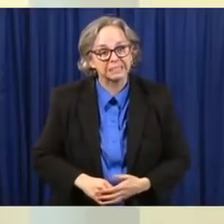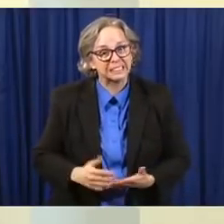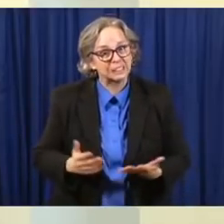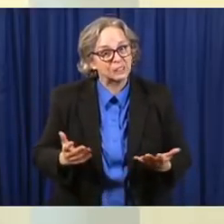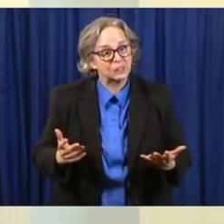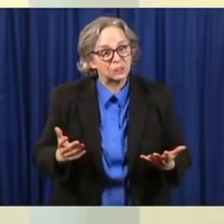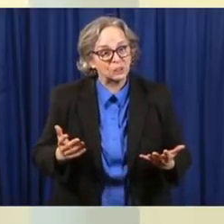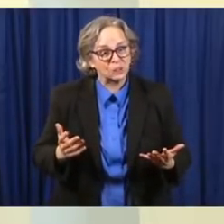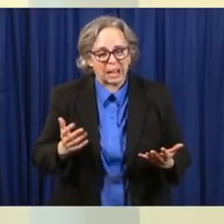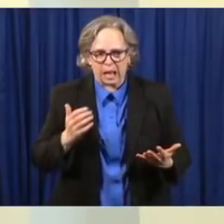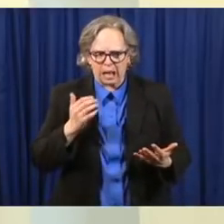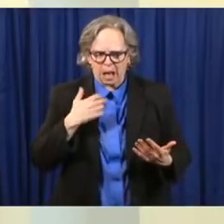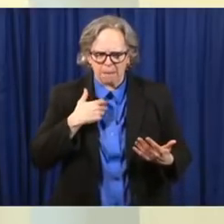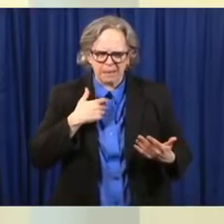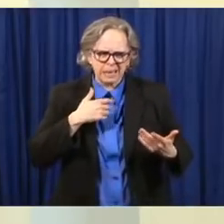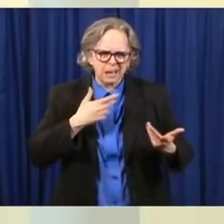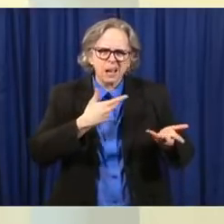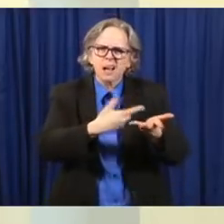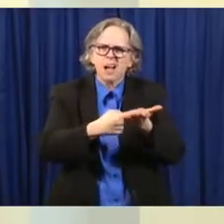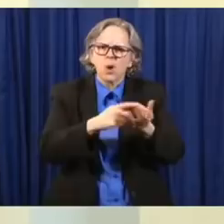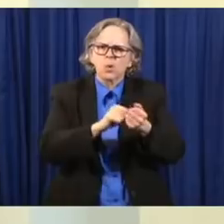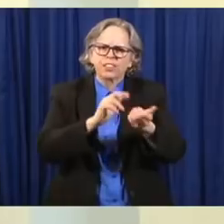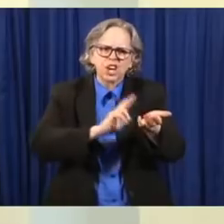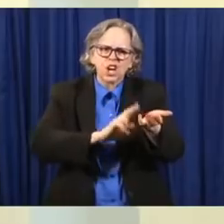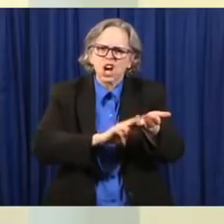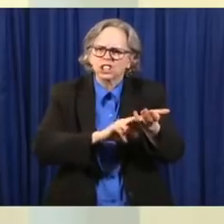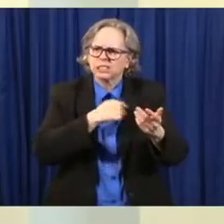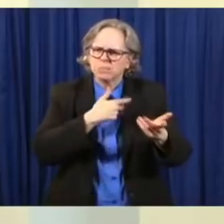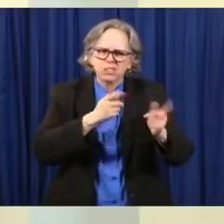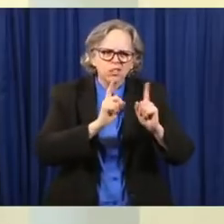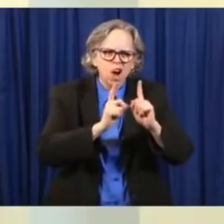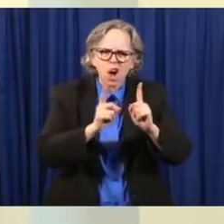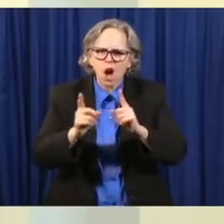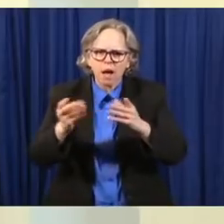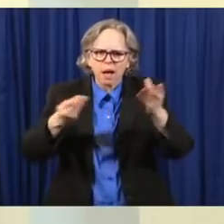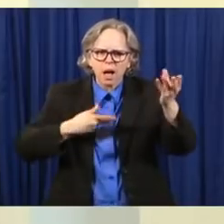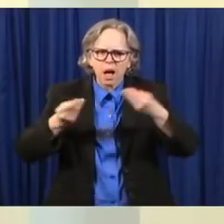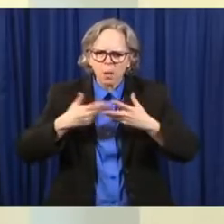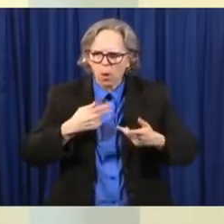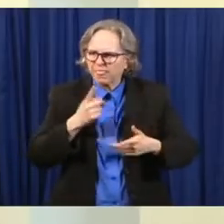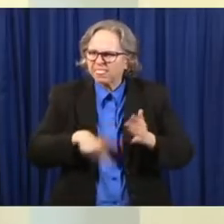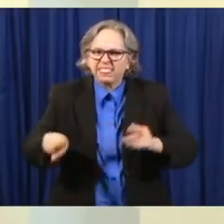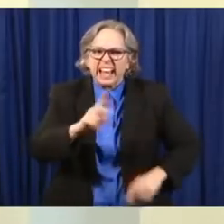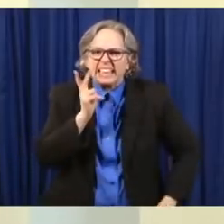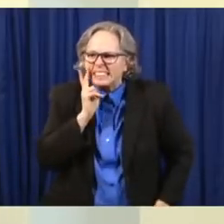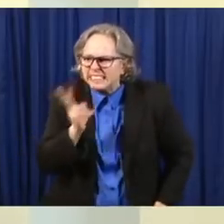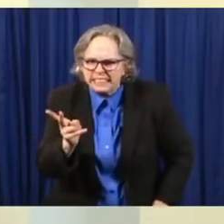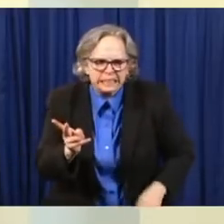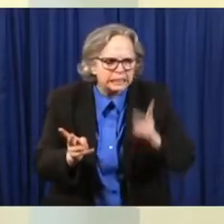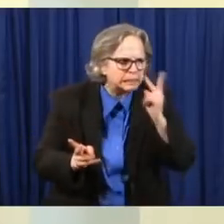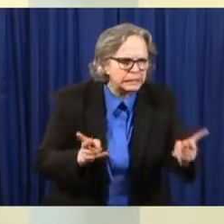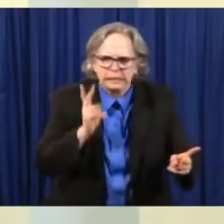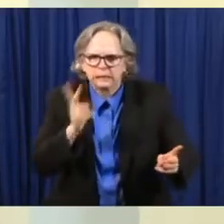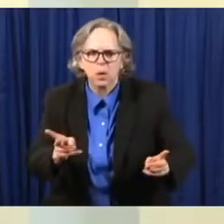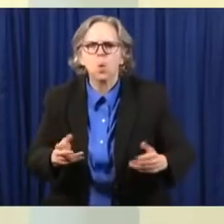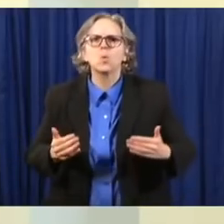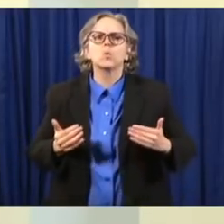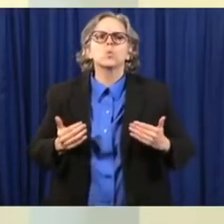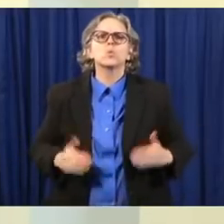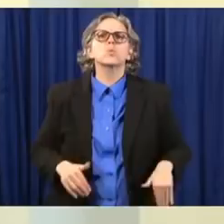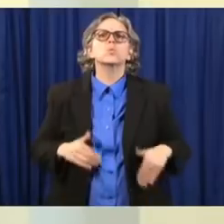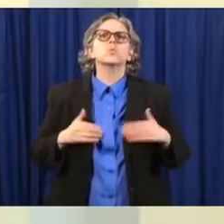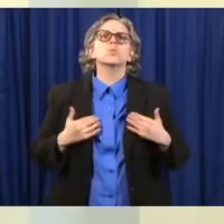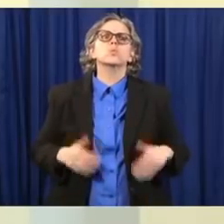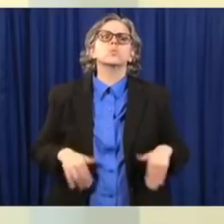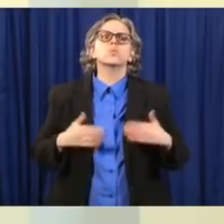every day who are reaching out and saying what they're seeing on the ward. So I think because we're not seeing it, or at least not in